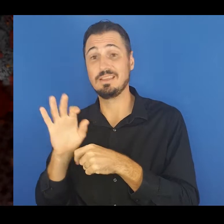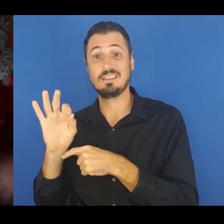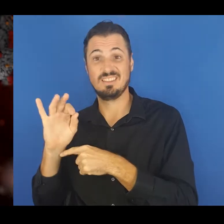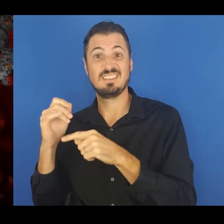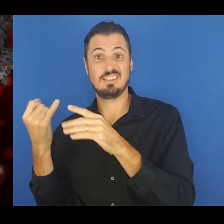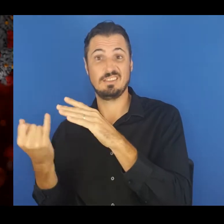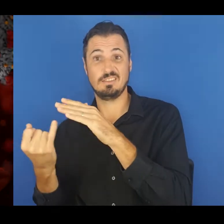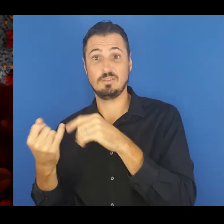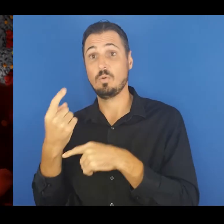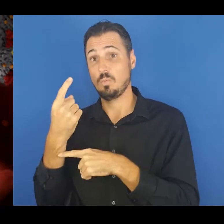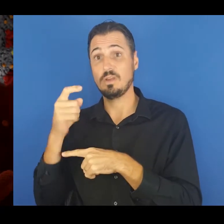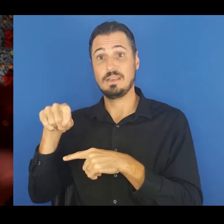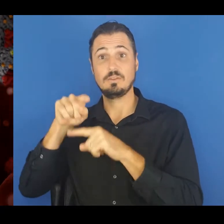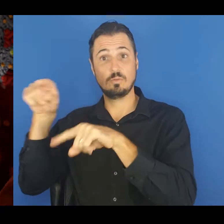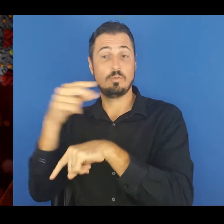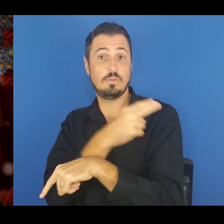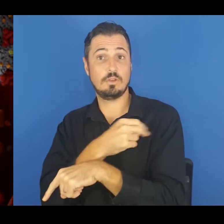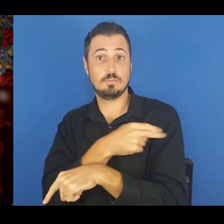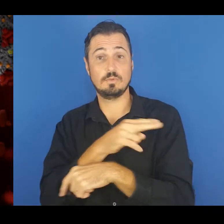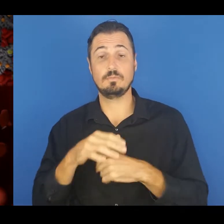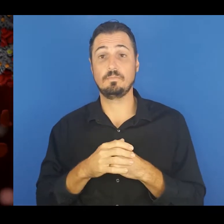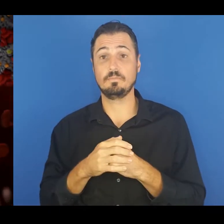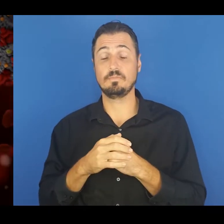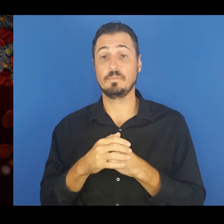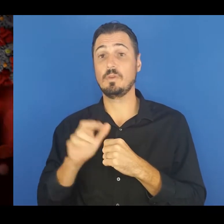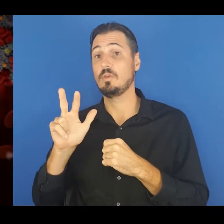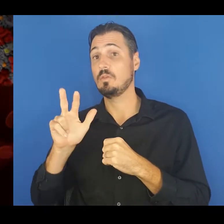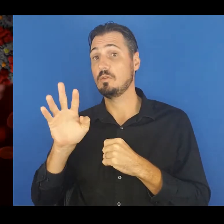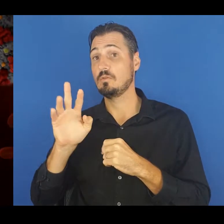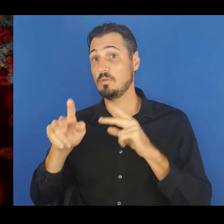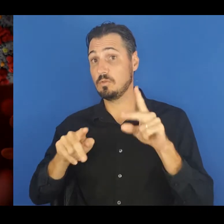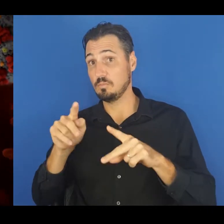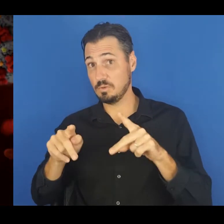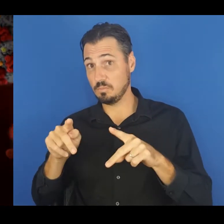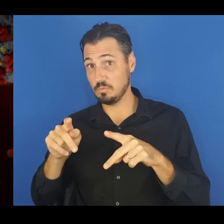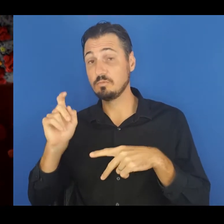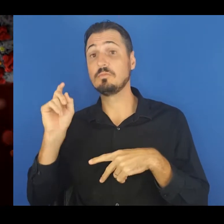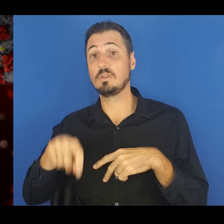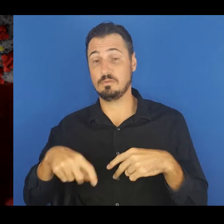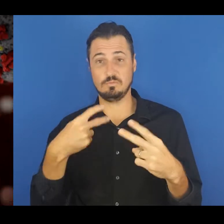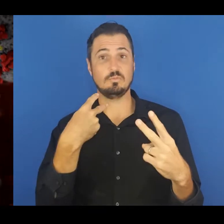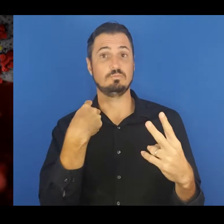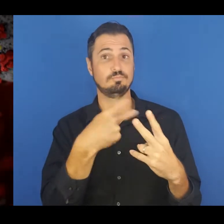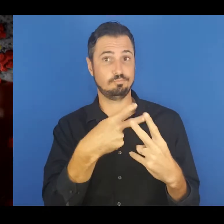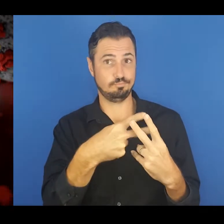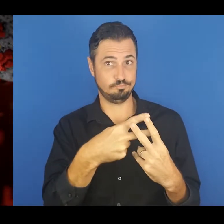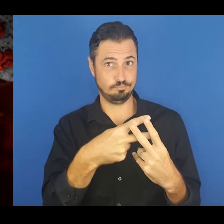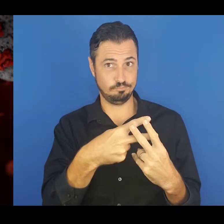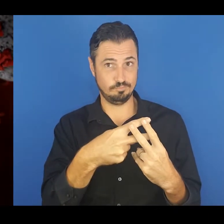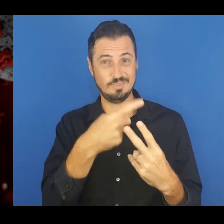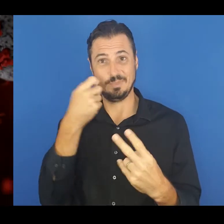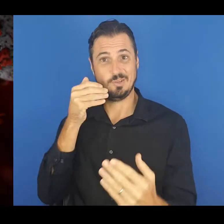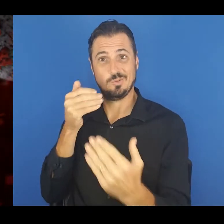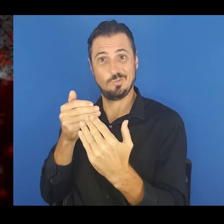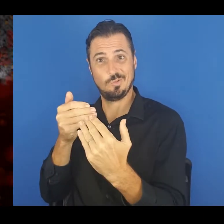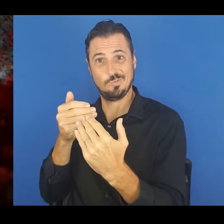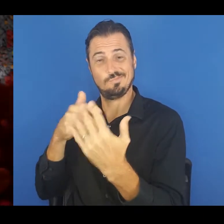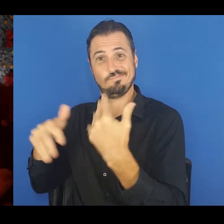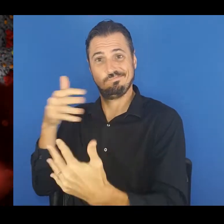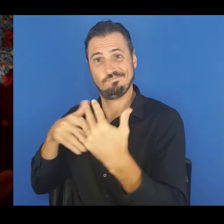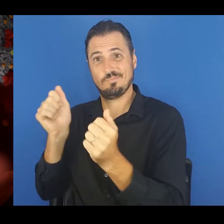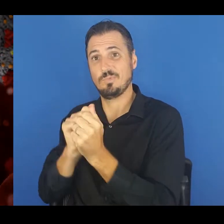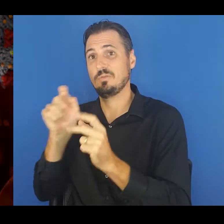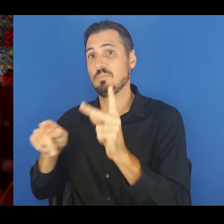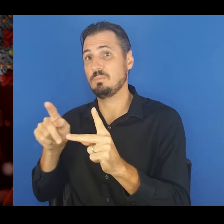1 case is now hospitalized. We have 34 individuals in health-directed quarantine as close